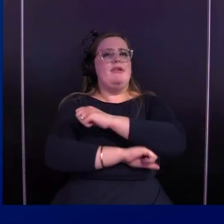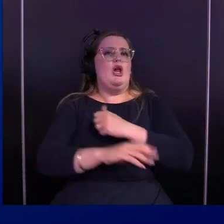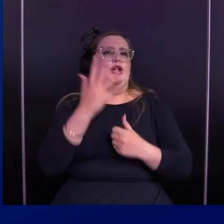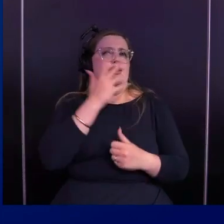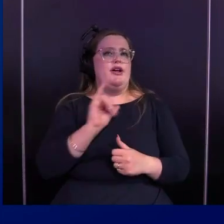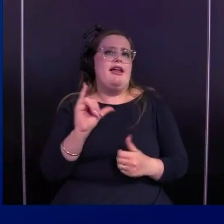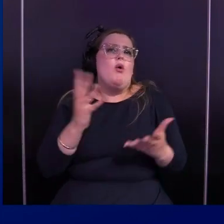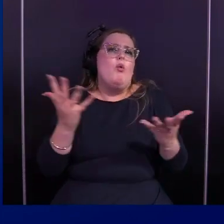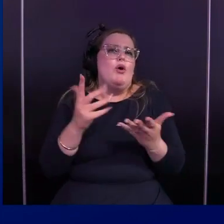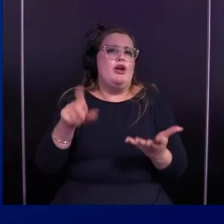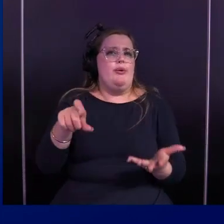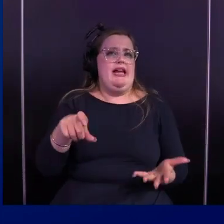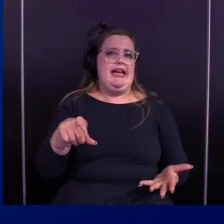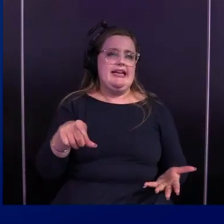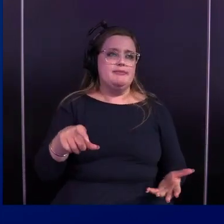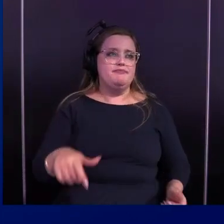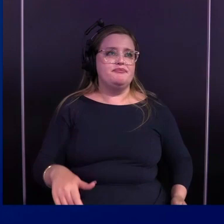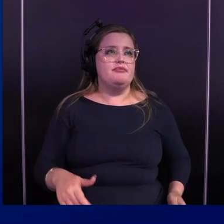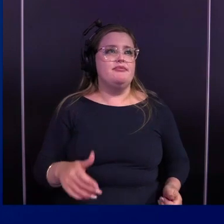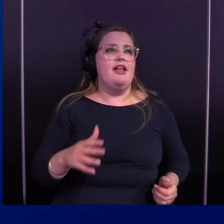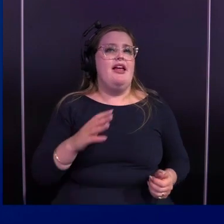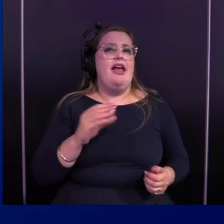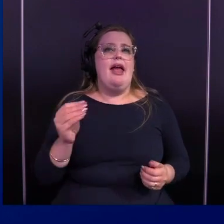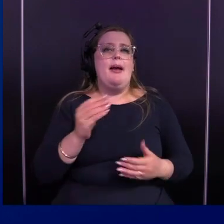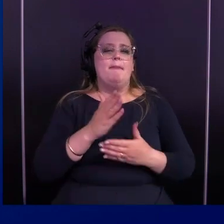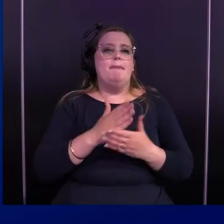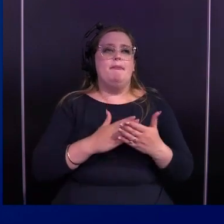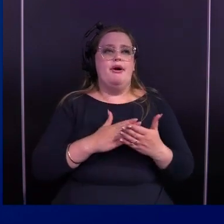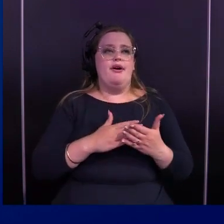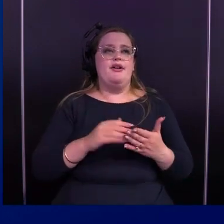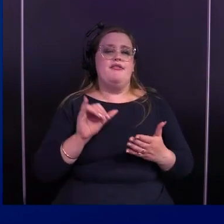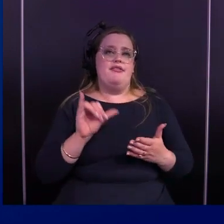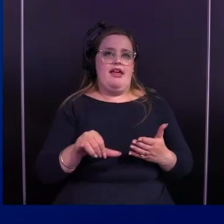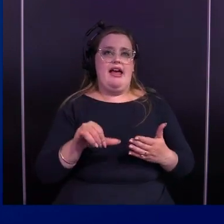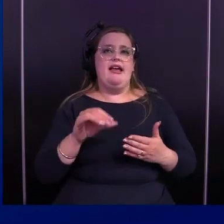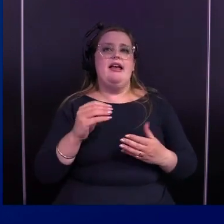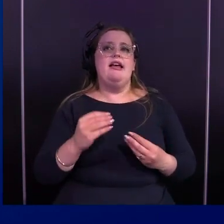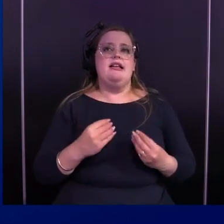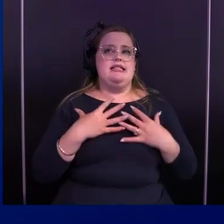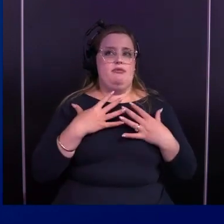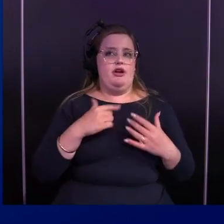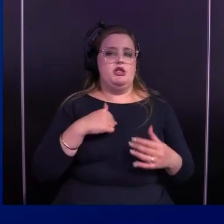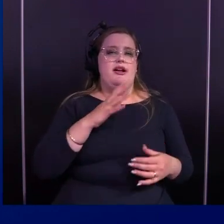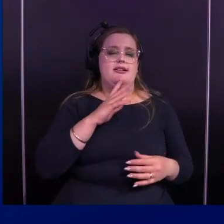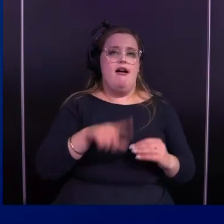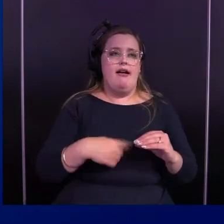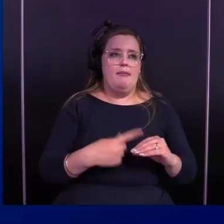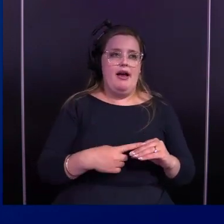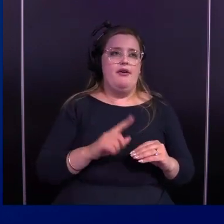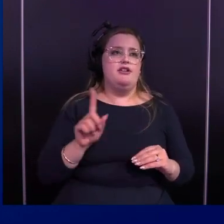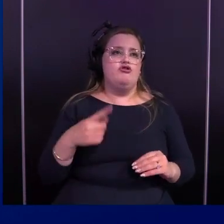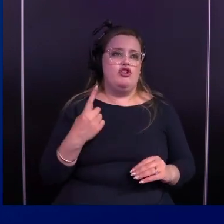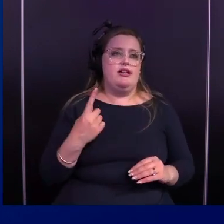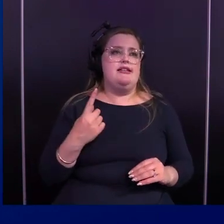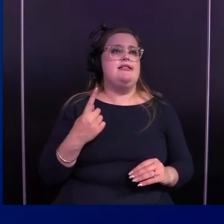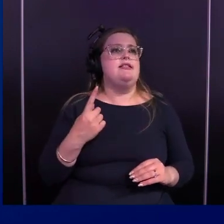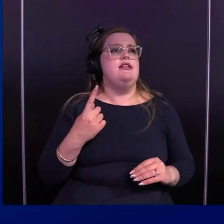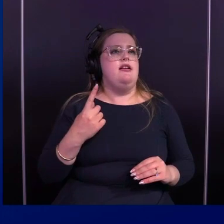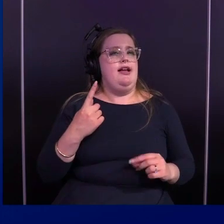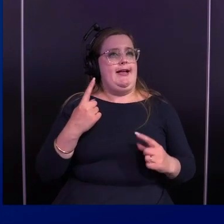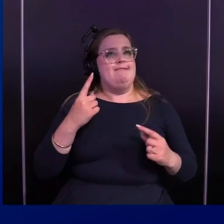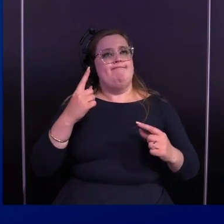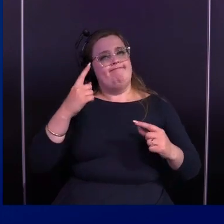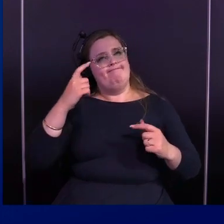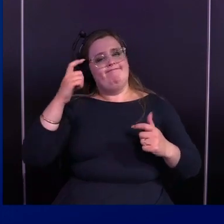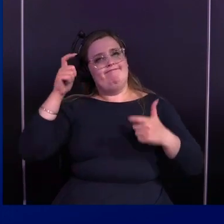need? And part of that inspiration I talk about is just putting our mind space